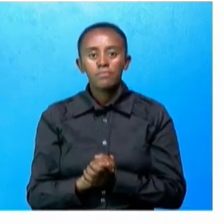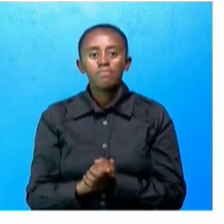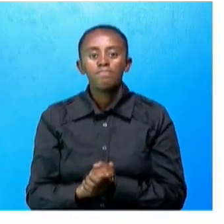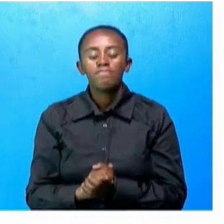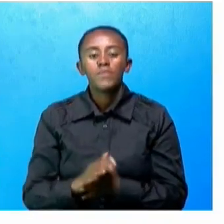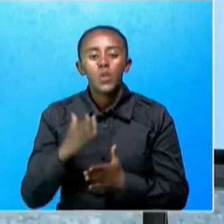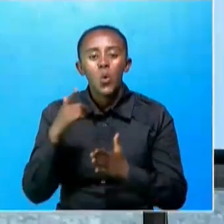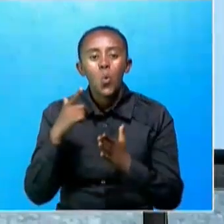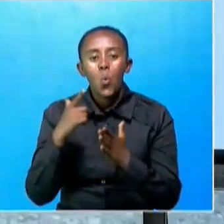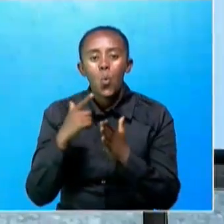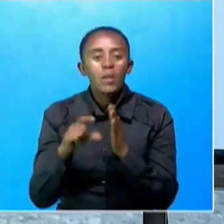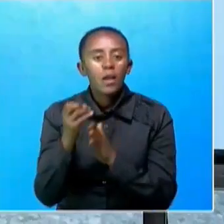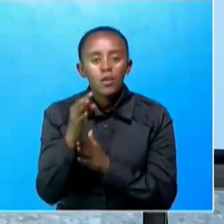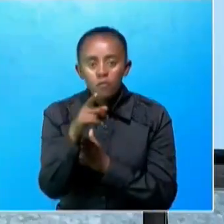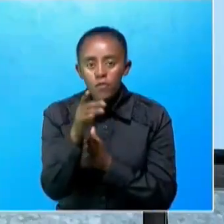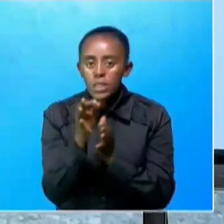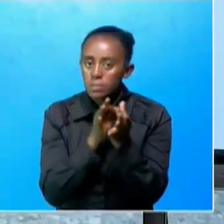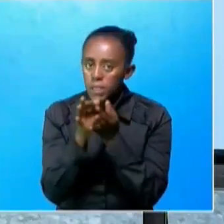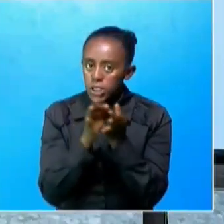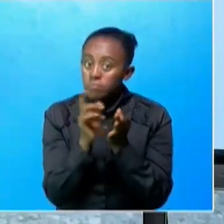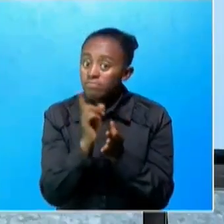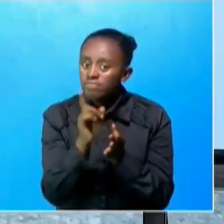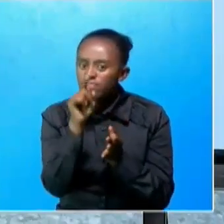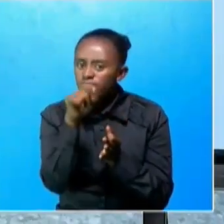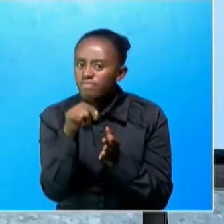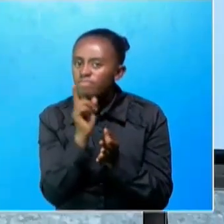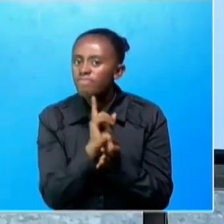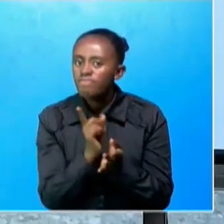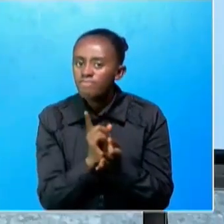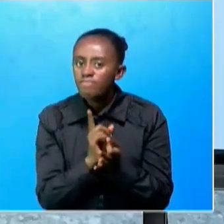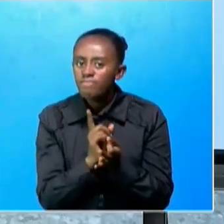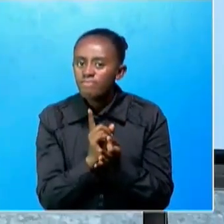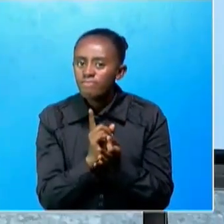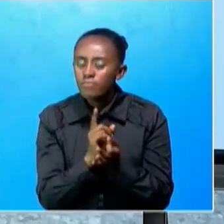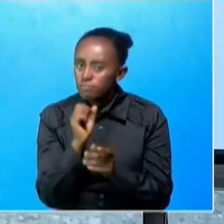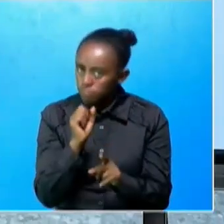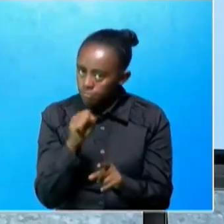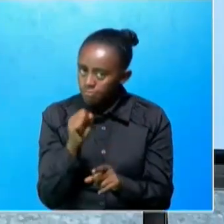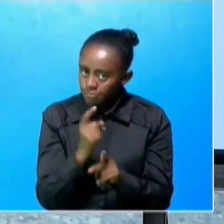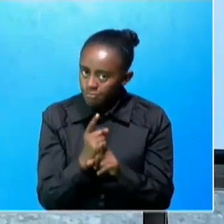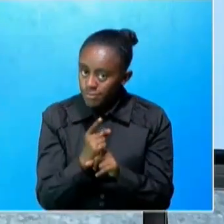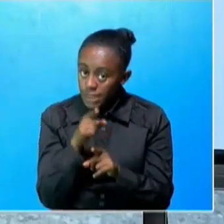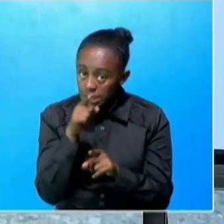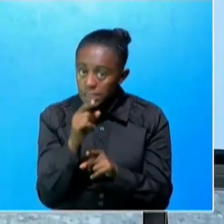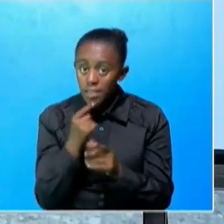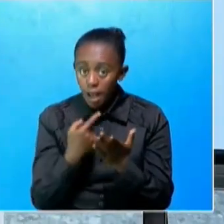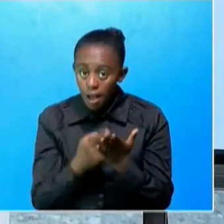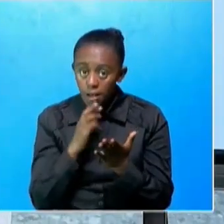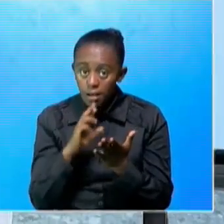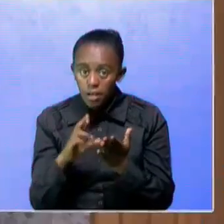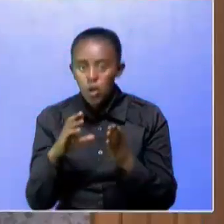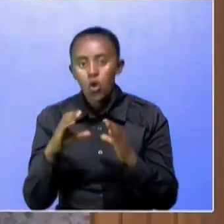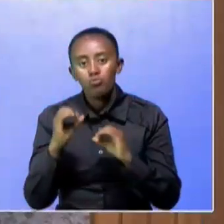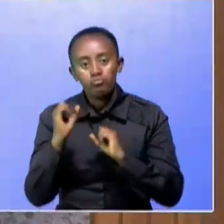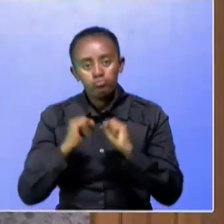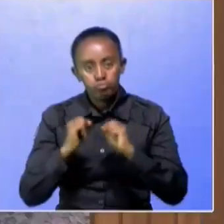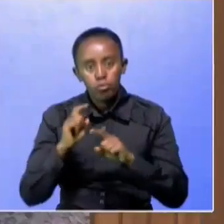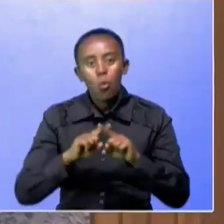what kind of expressions are these? Yes, you are right. These are